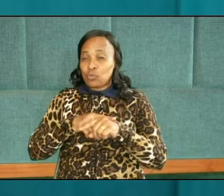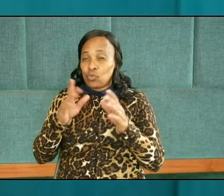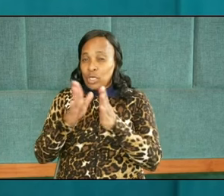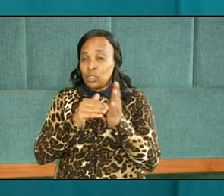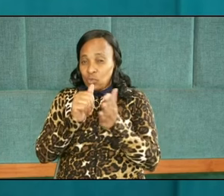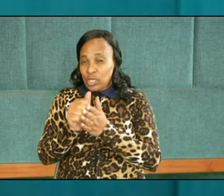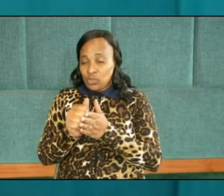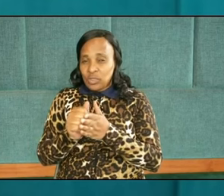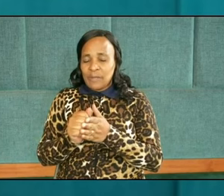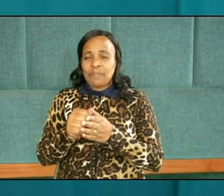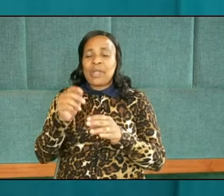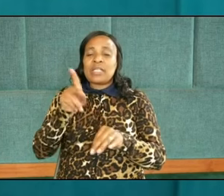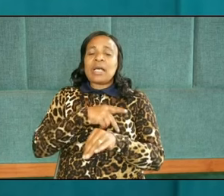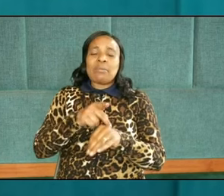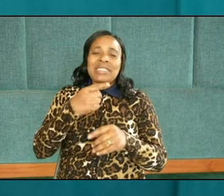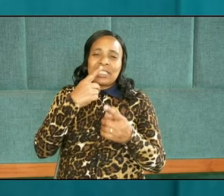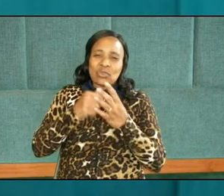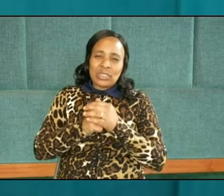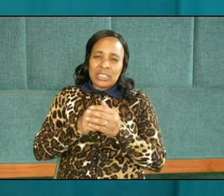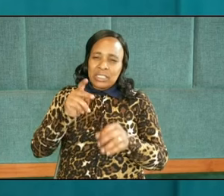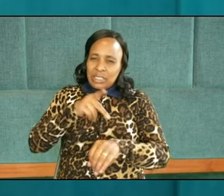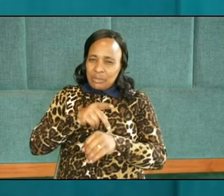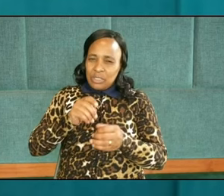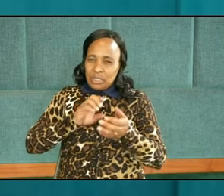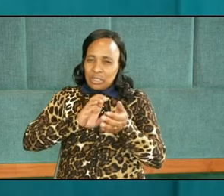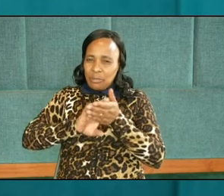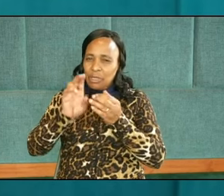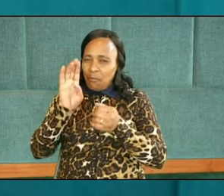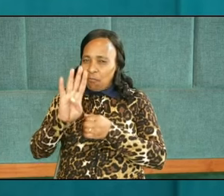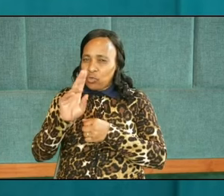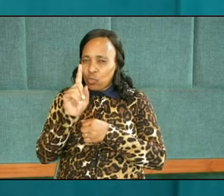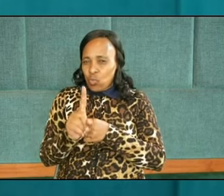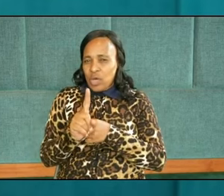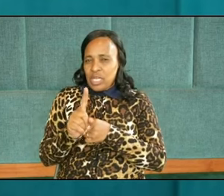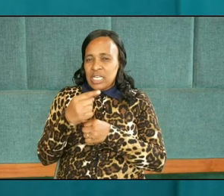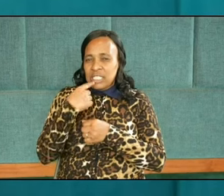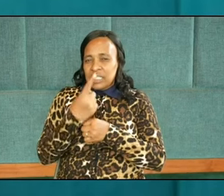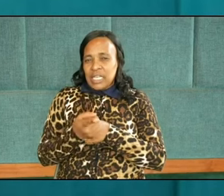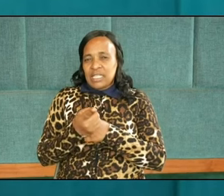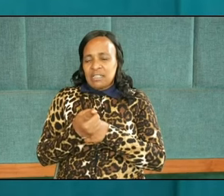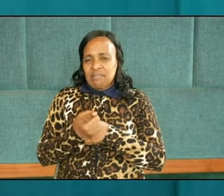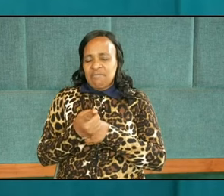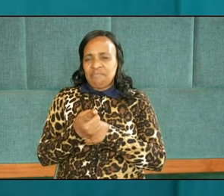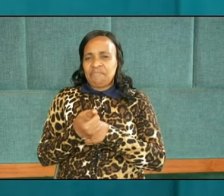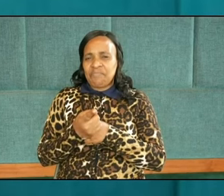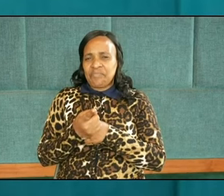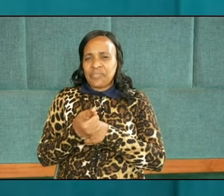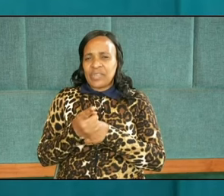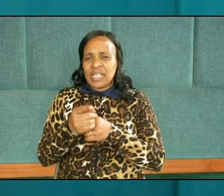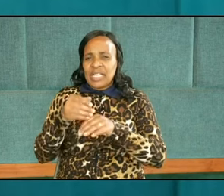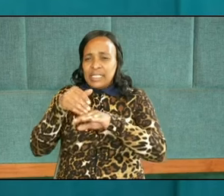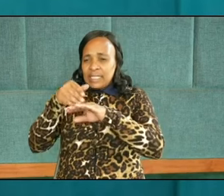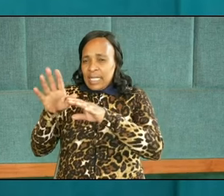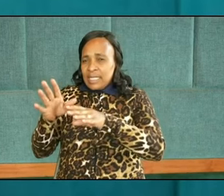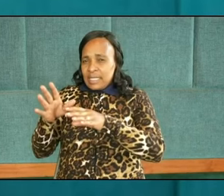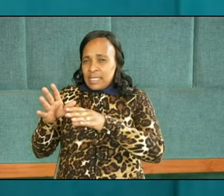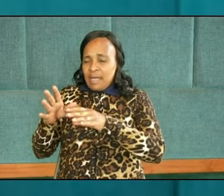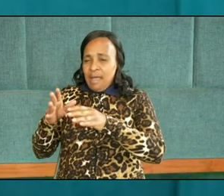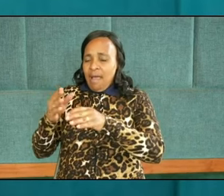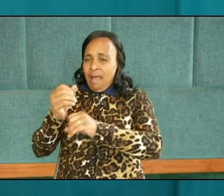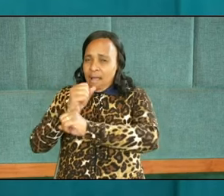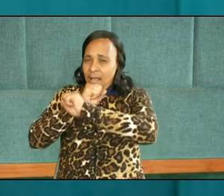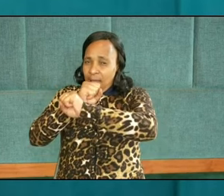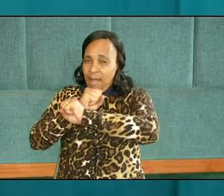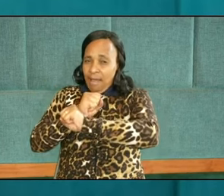psalmist says in Psalm 141, I believe, set a guard on my tongue.